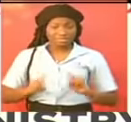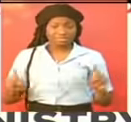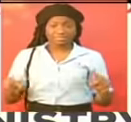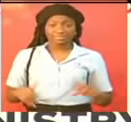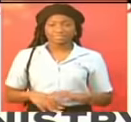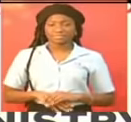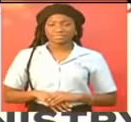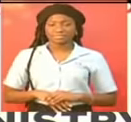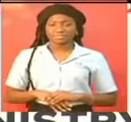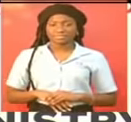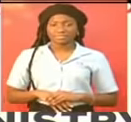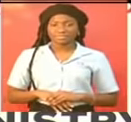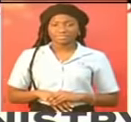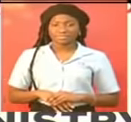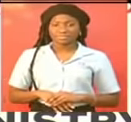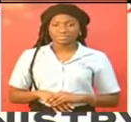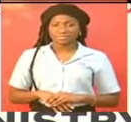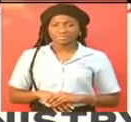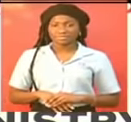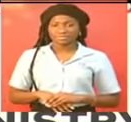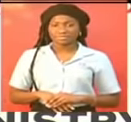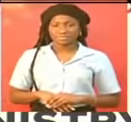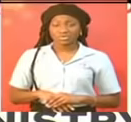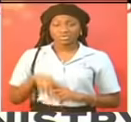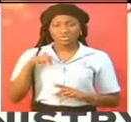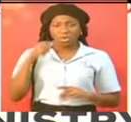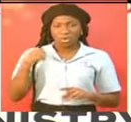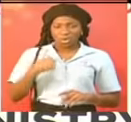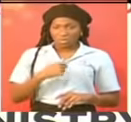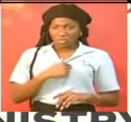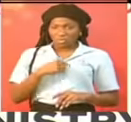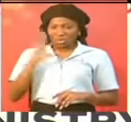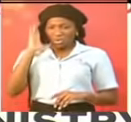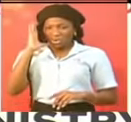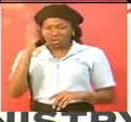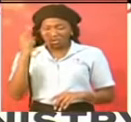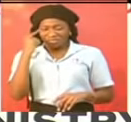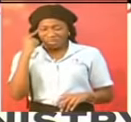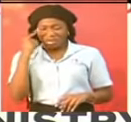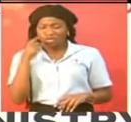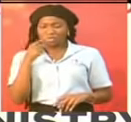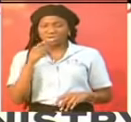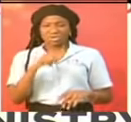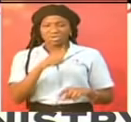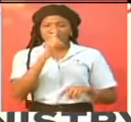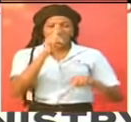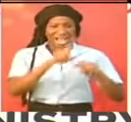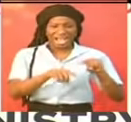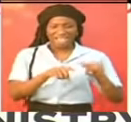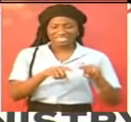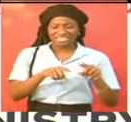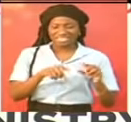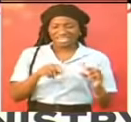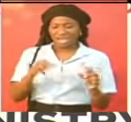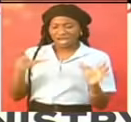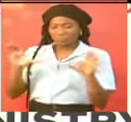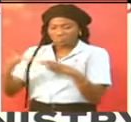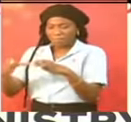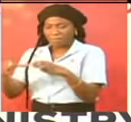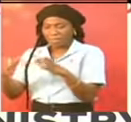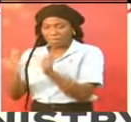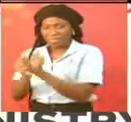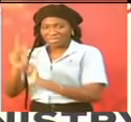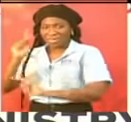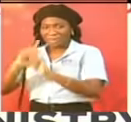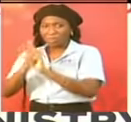of being managed as a fully vaccinated individual, they'll be managed as an unvaccinated individual with whatever the